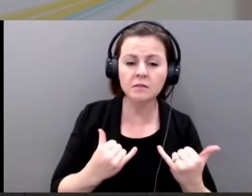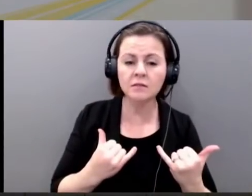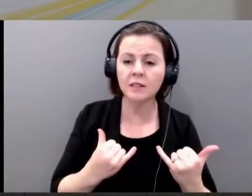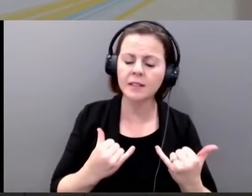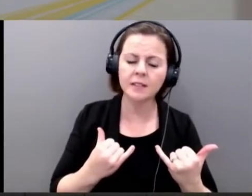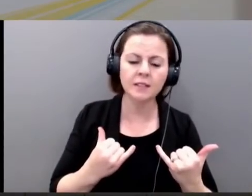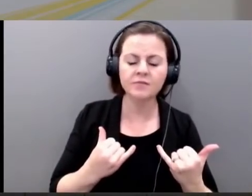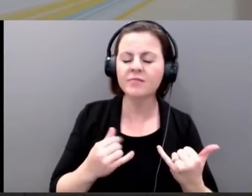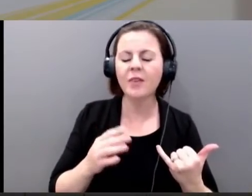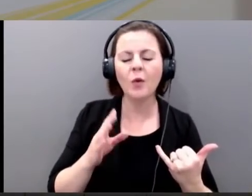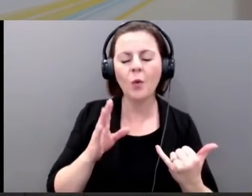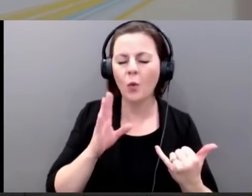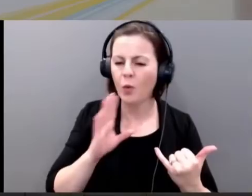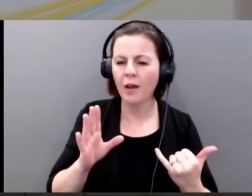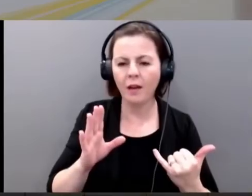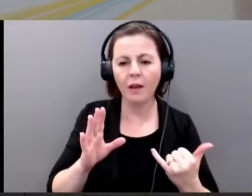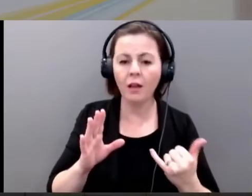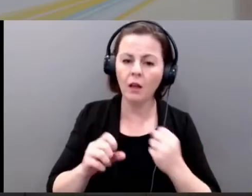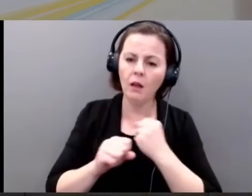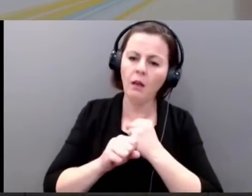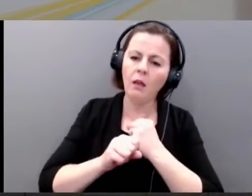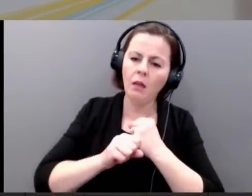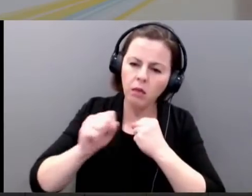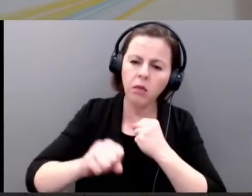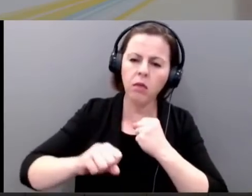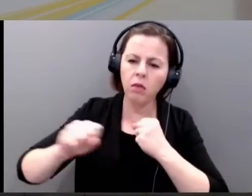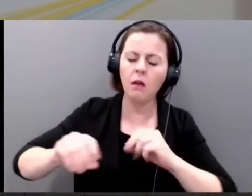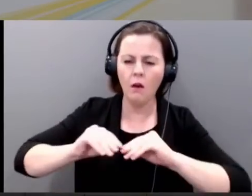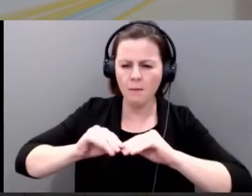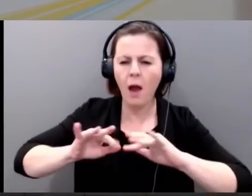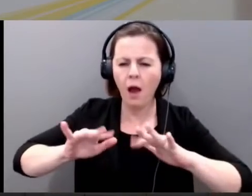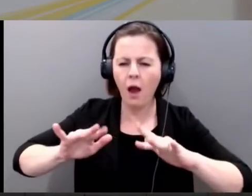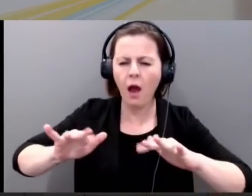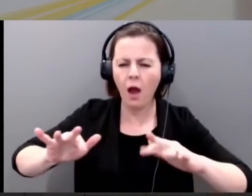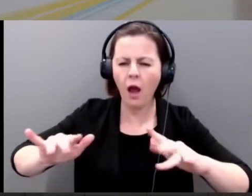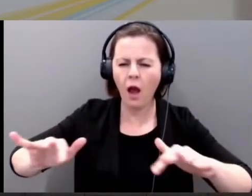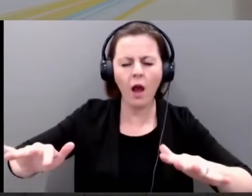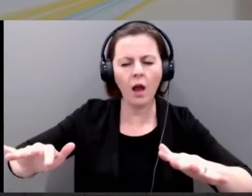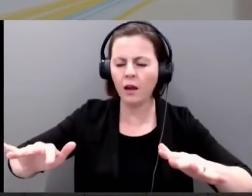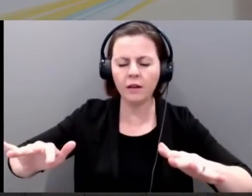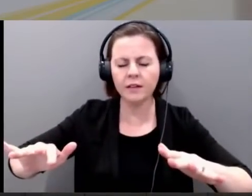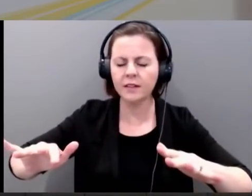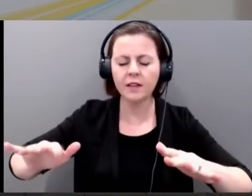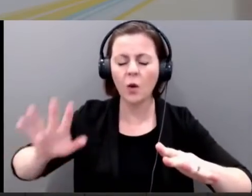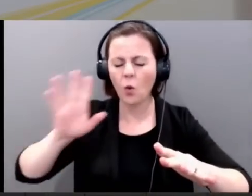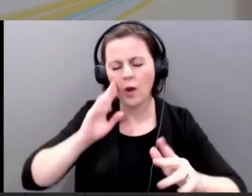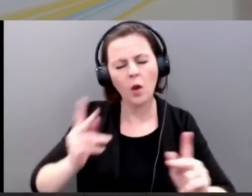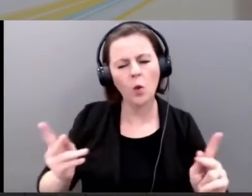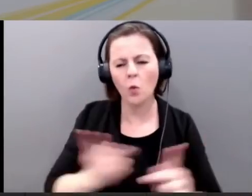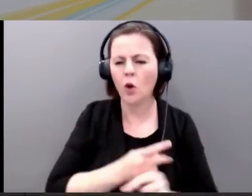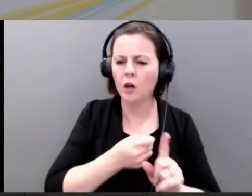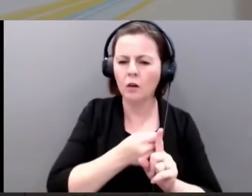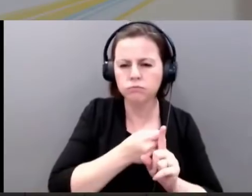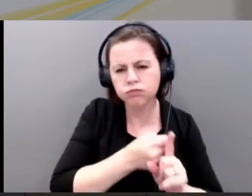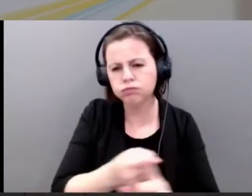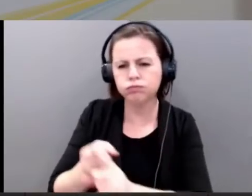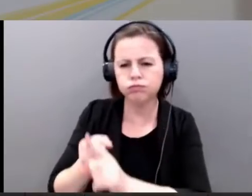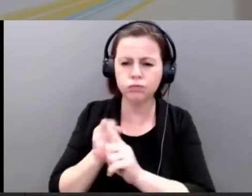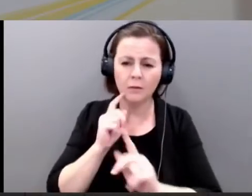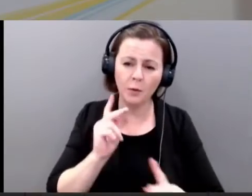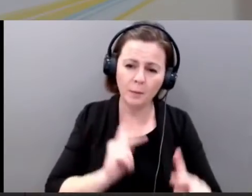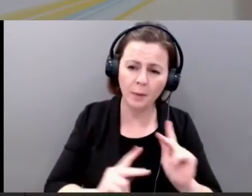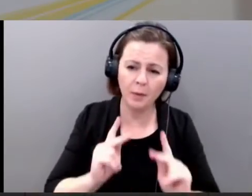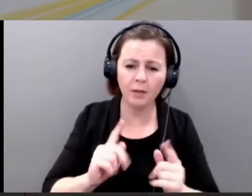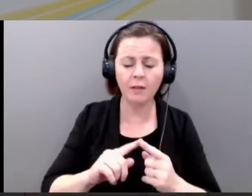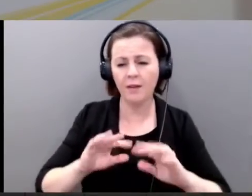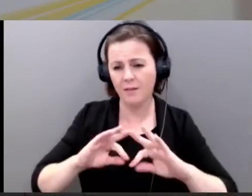on, it will take us much longer to recover, and we will have more devastating impacts for individuals, families, communities, and